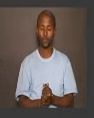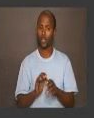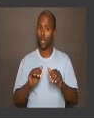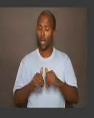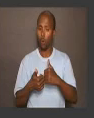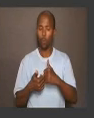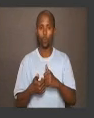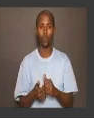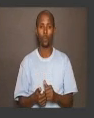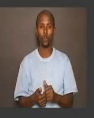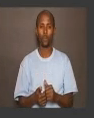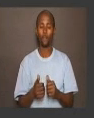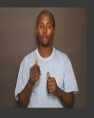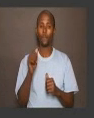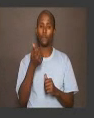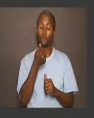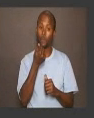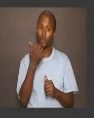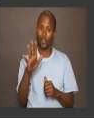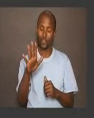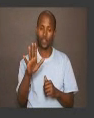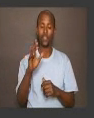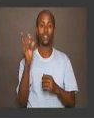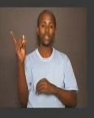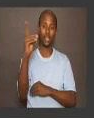How about 15 days?